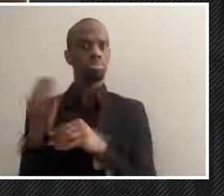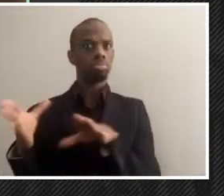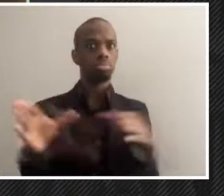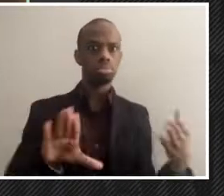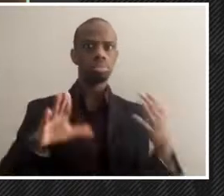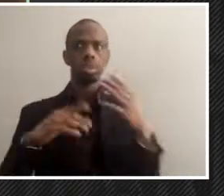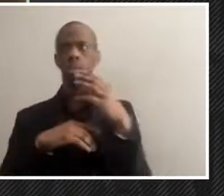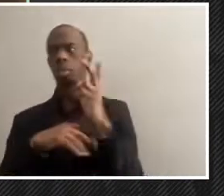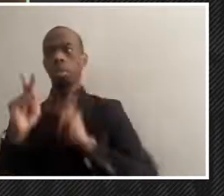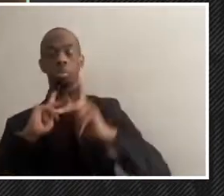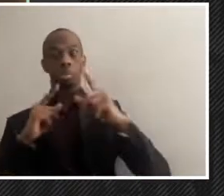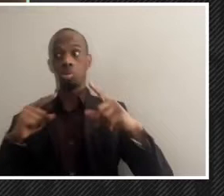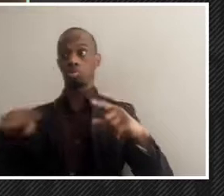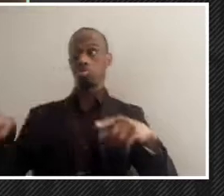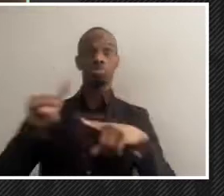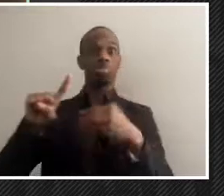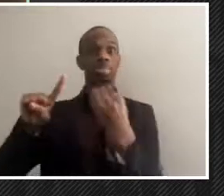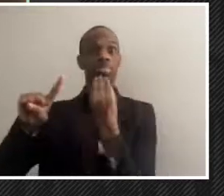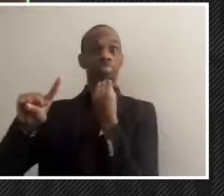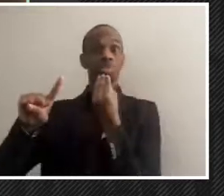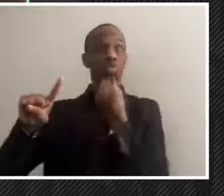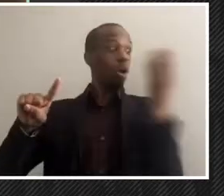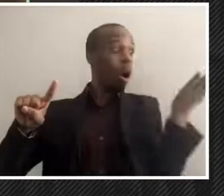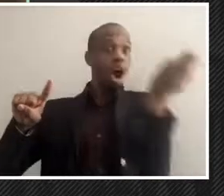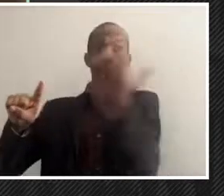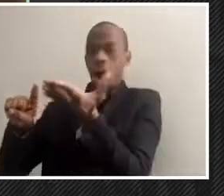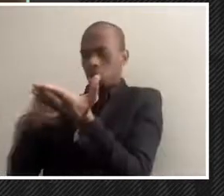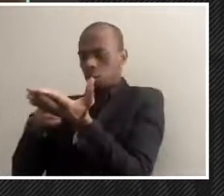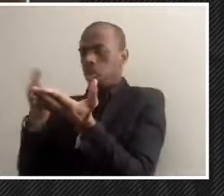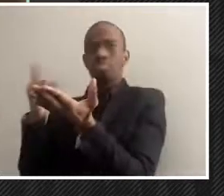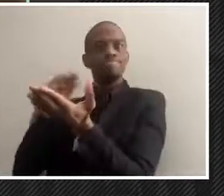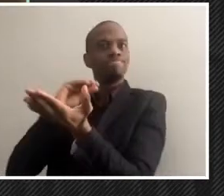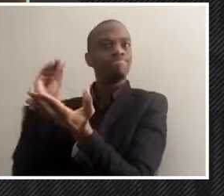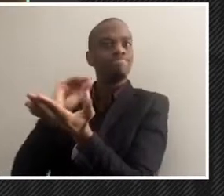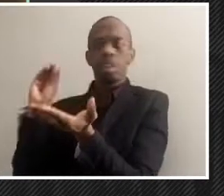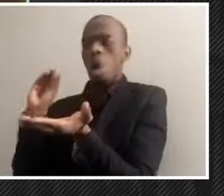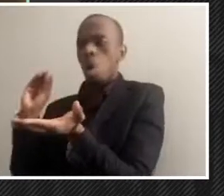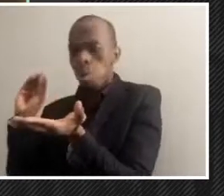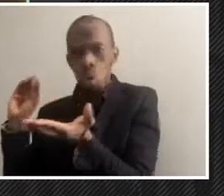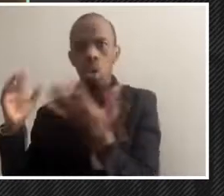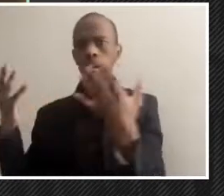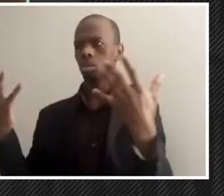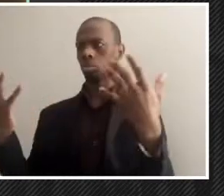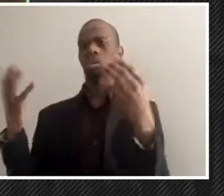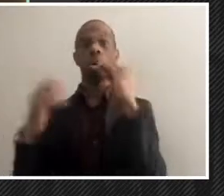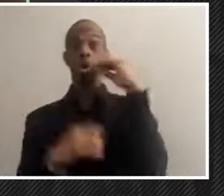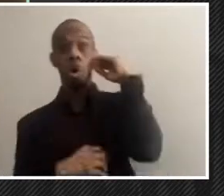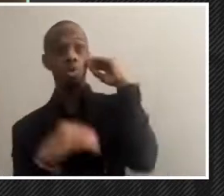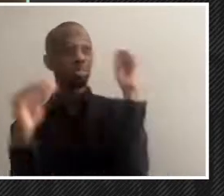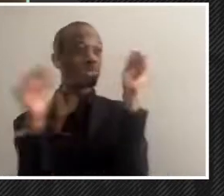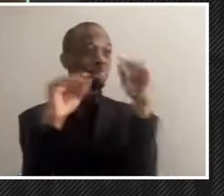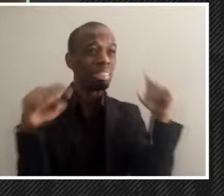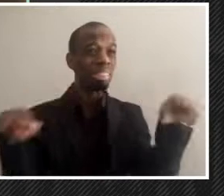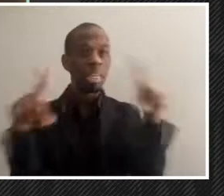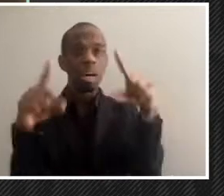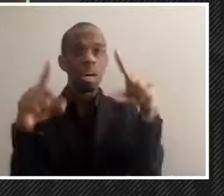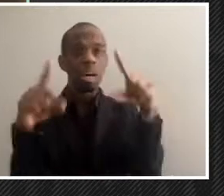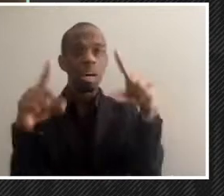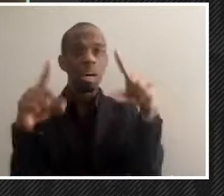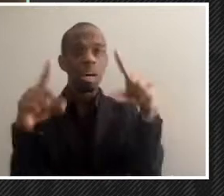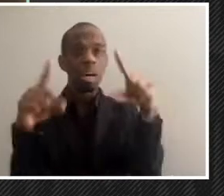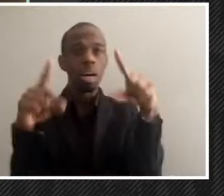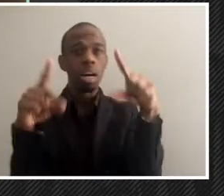lacking shelter, is something that was both foreseeable and that it deserves an appropriate response from our